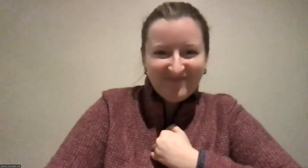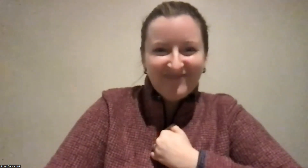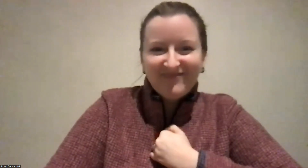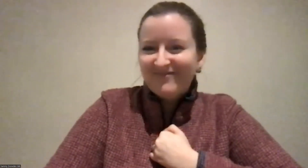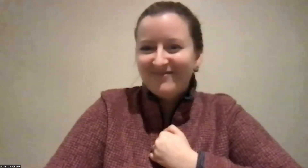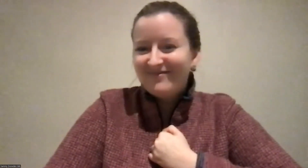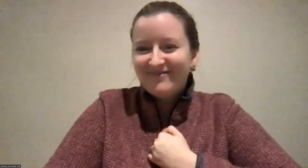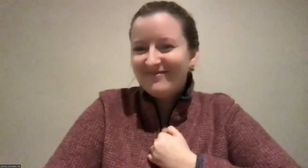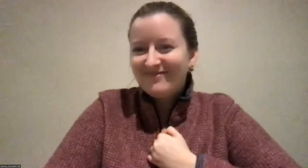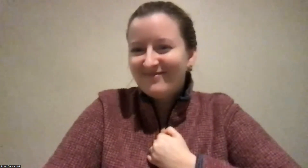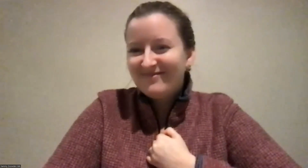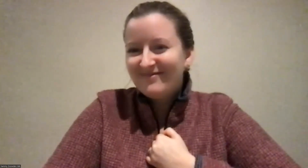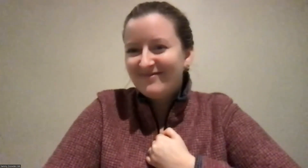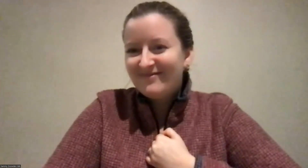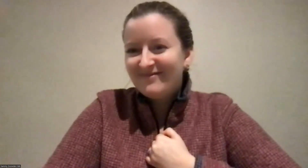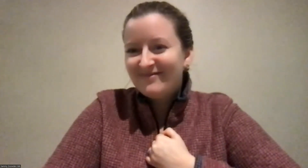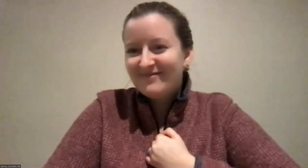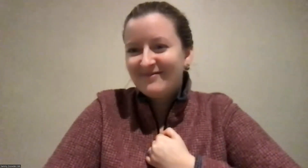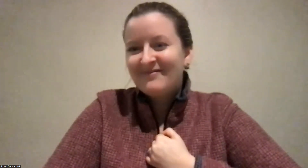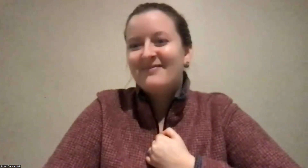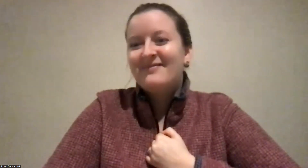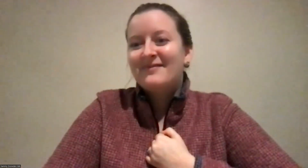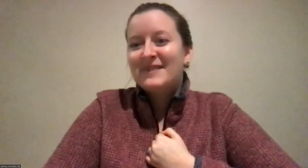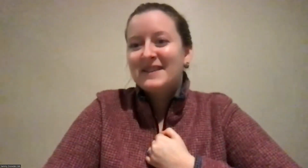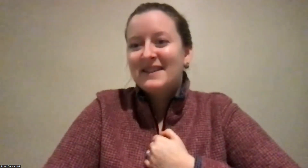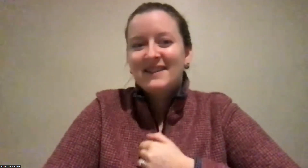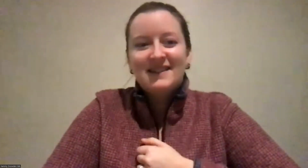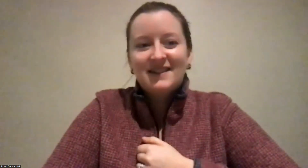Apologise. Okay.